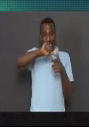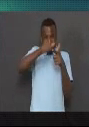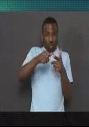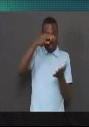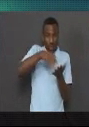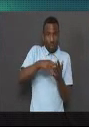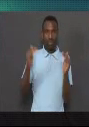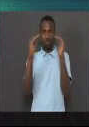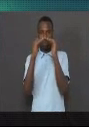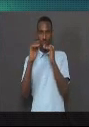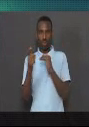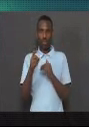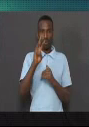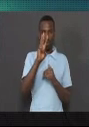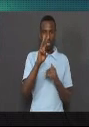equal to